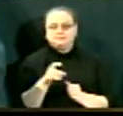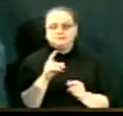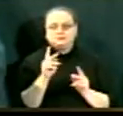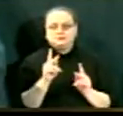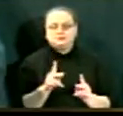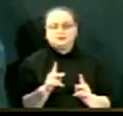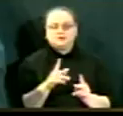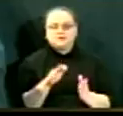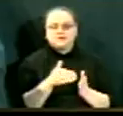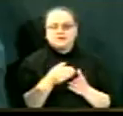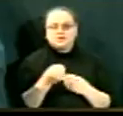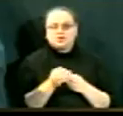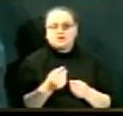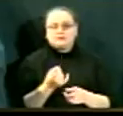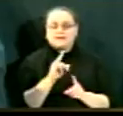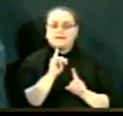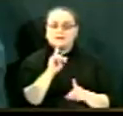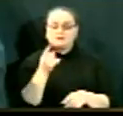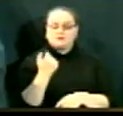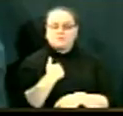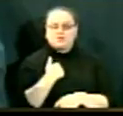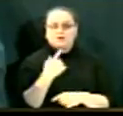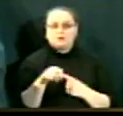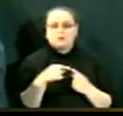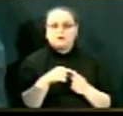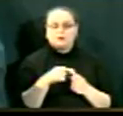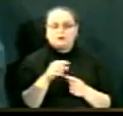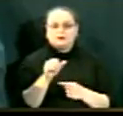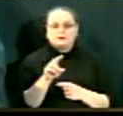somebody at central office to answer for me is, when will